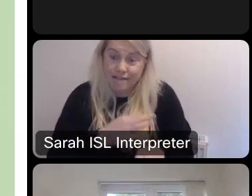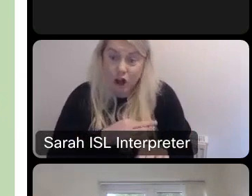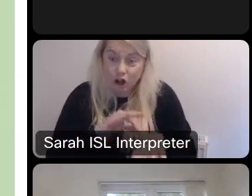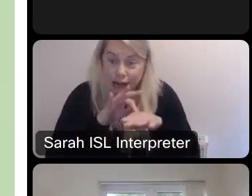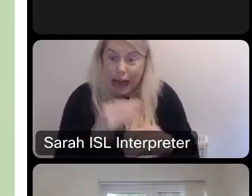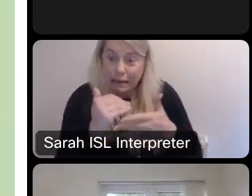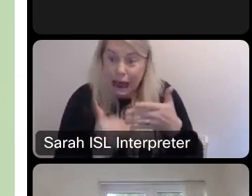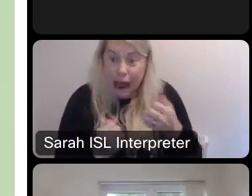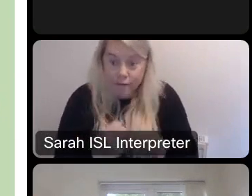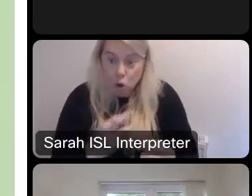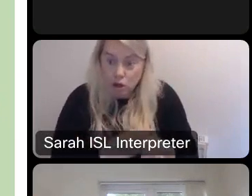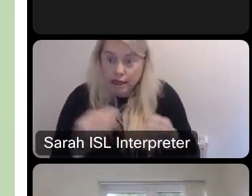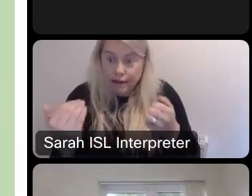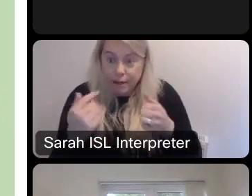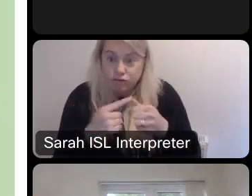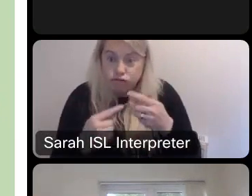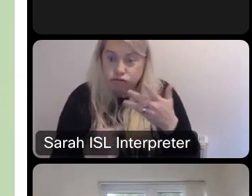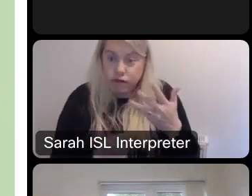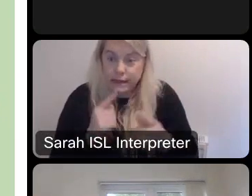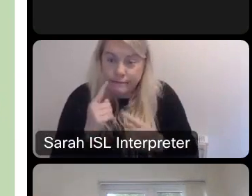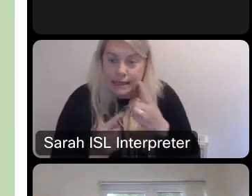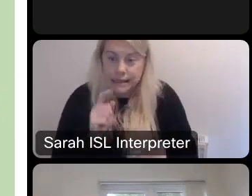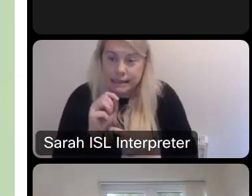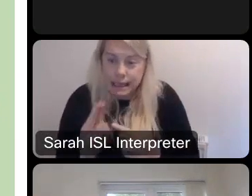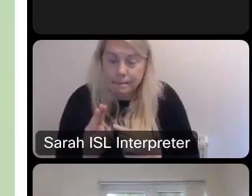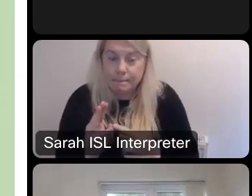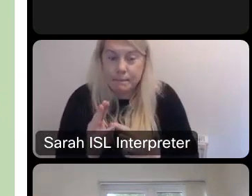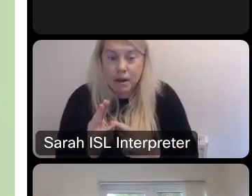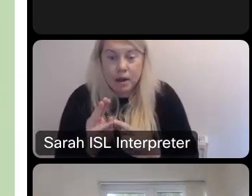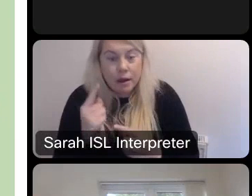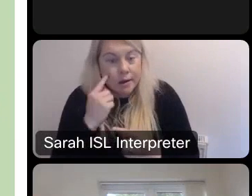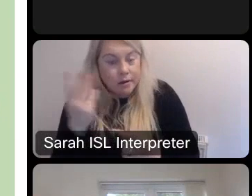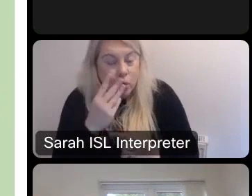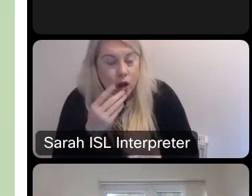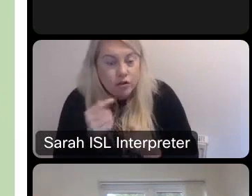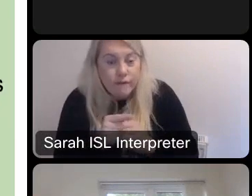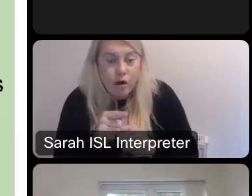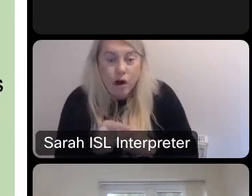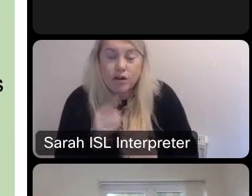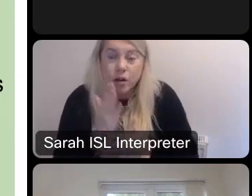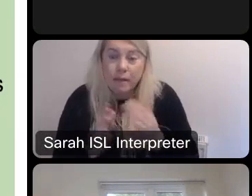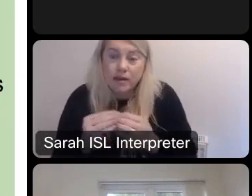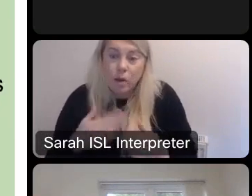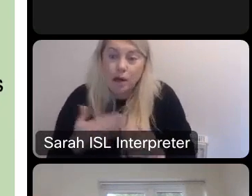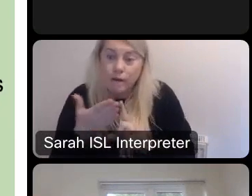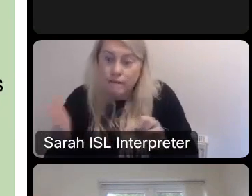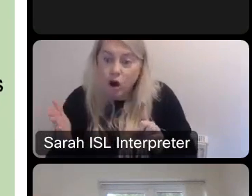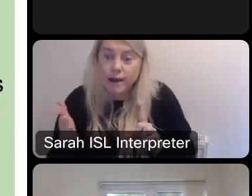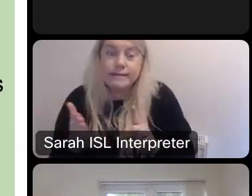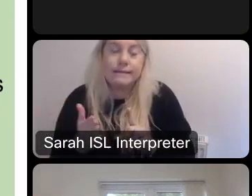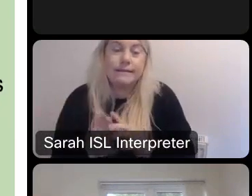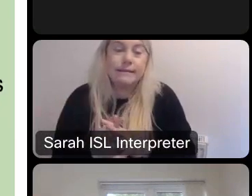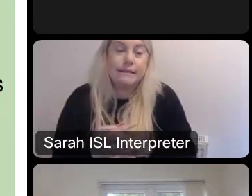key pointers and, you know, key tips to keep an eye out for, things that you want to avoid, I suppose, falling into